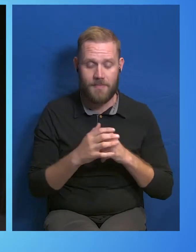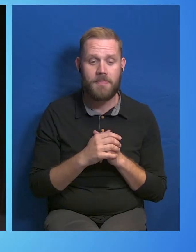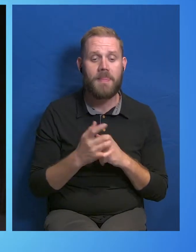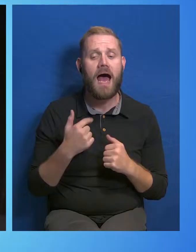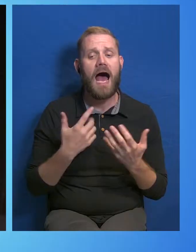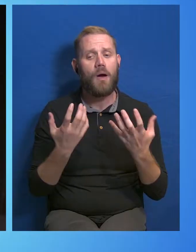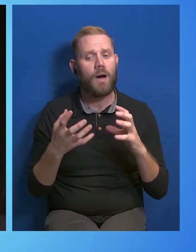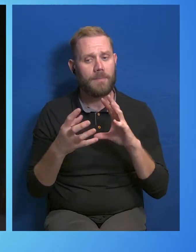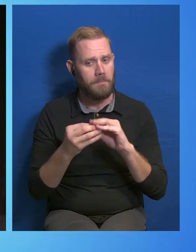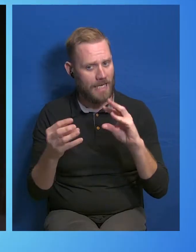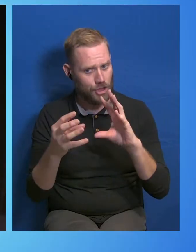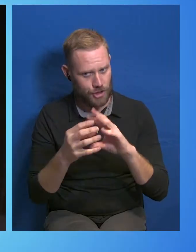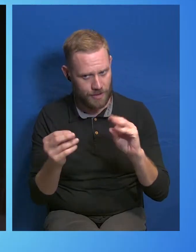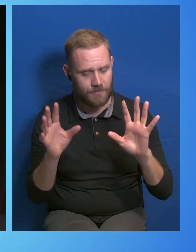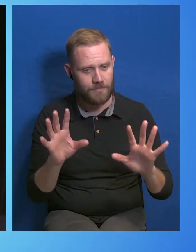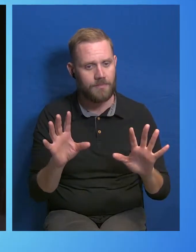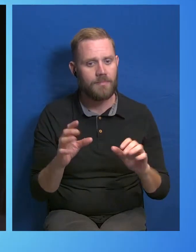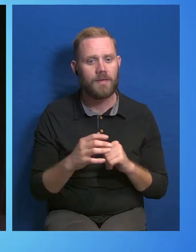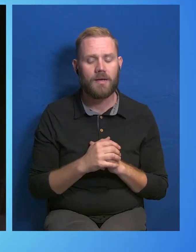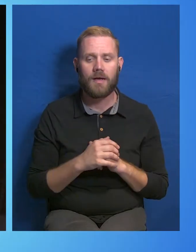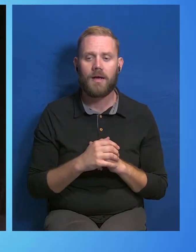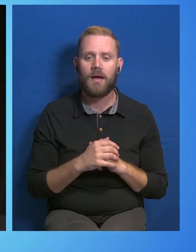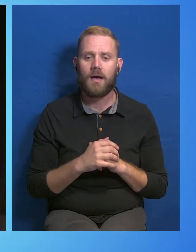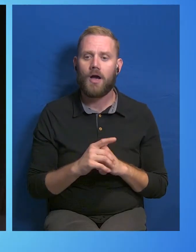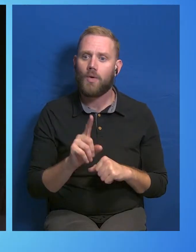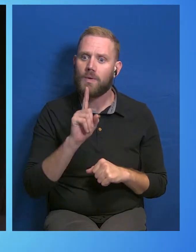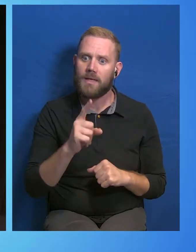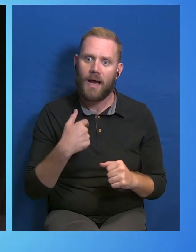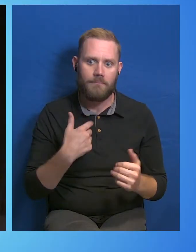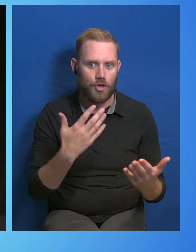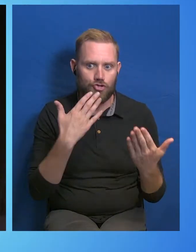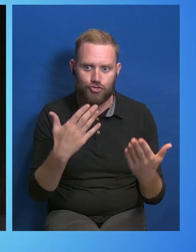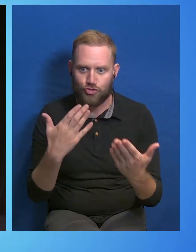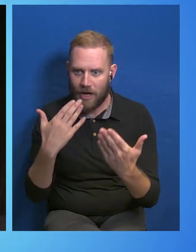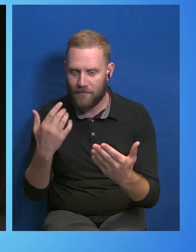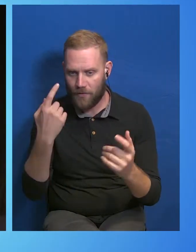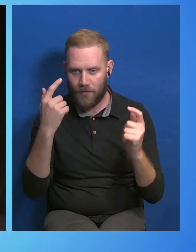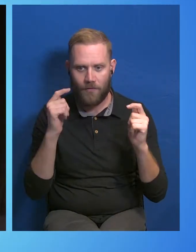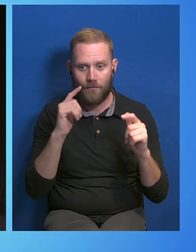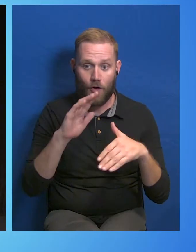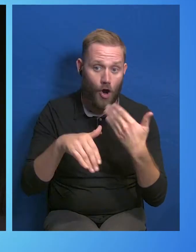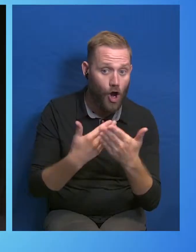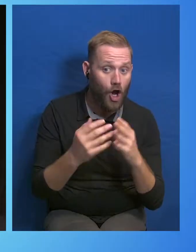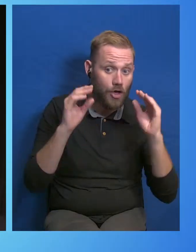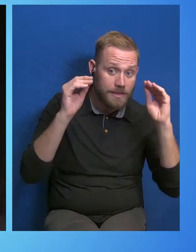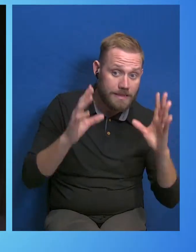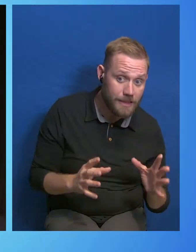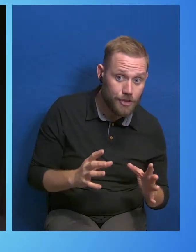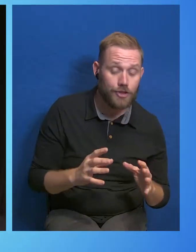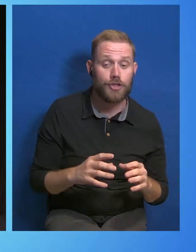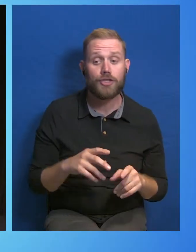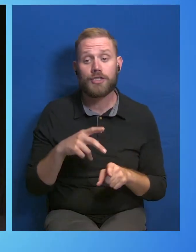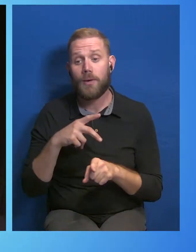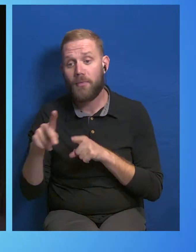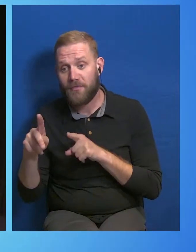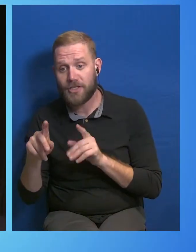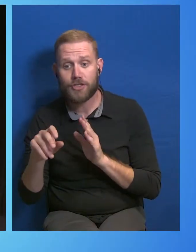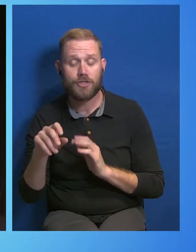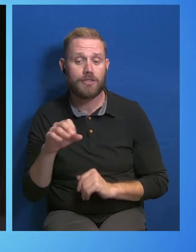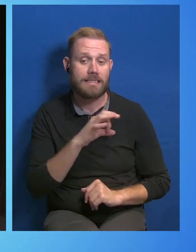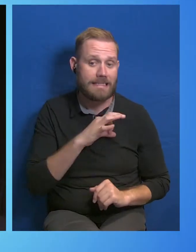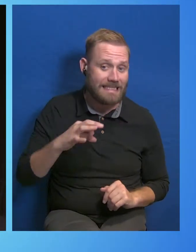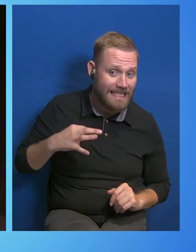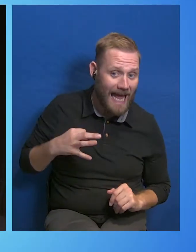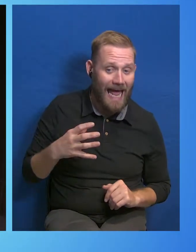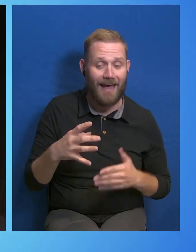I want to mention that I am very grateful for all of our teachers, professional staff,